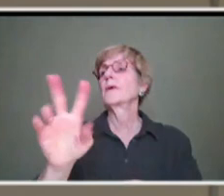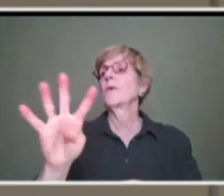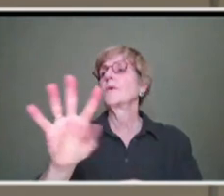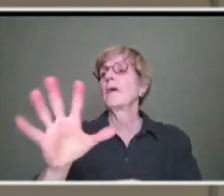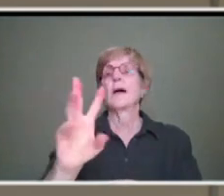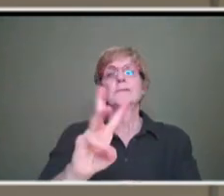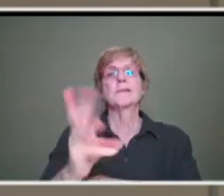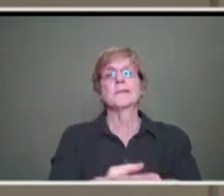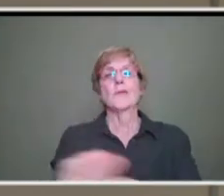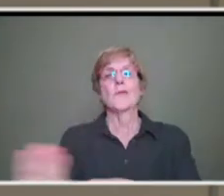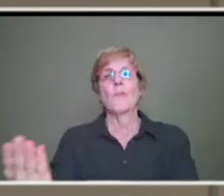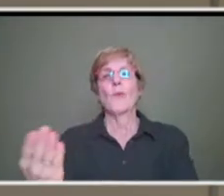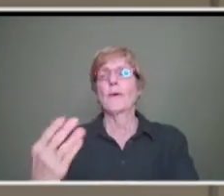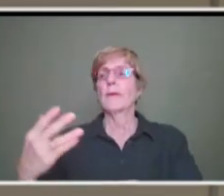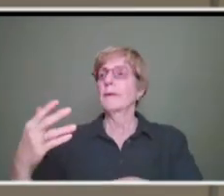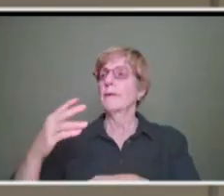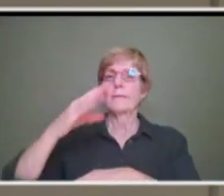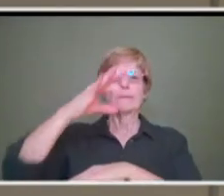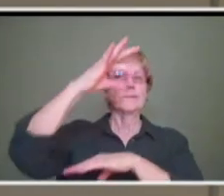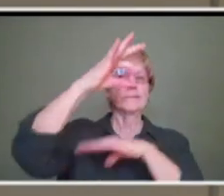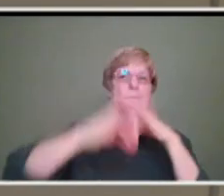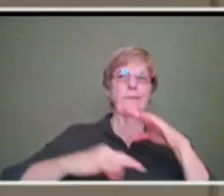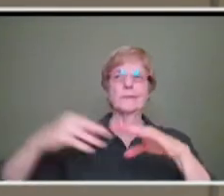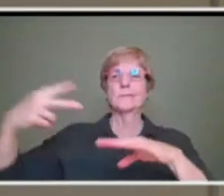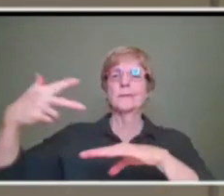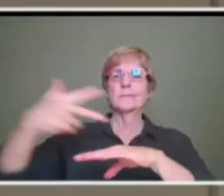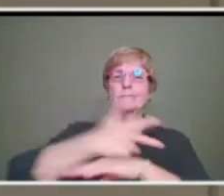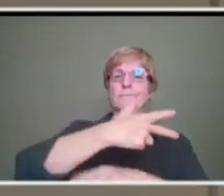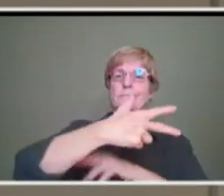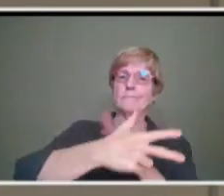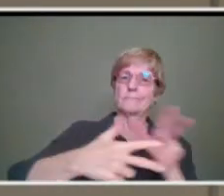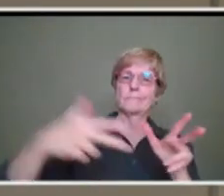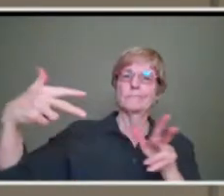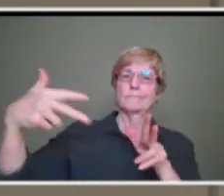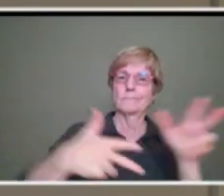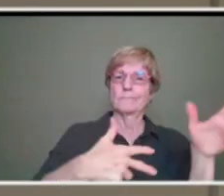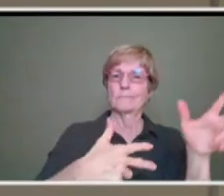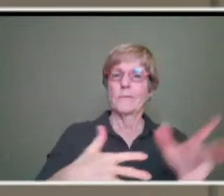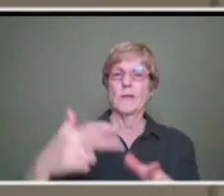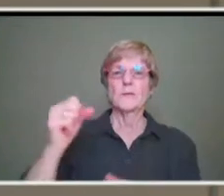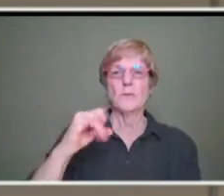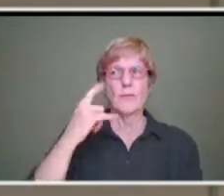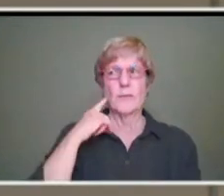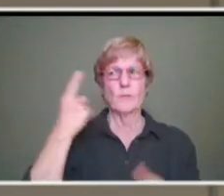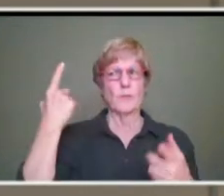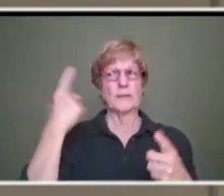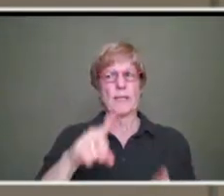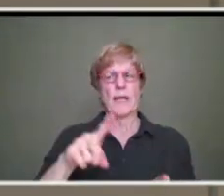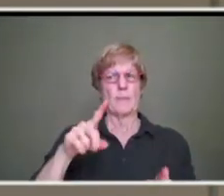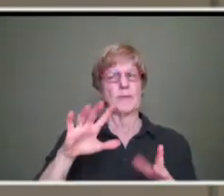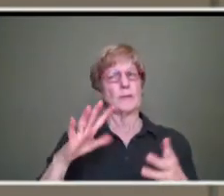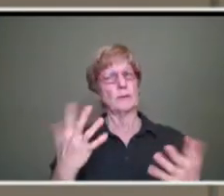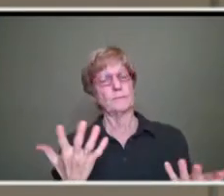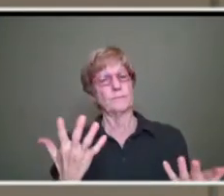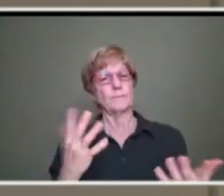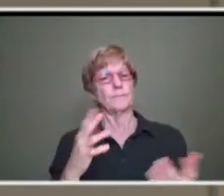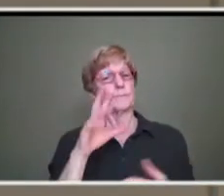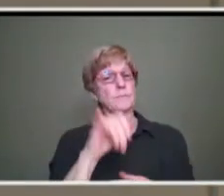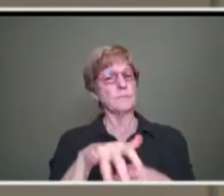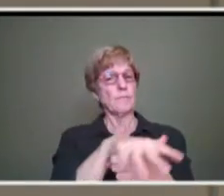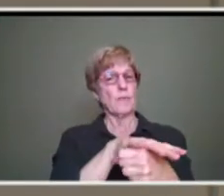coming in late depending on what's happening in communities I want to want to have a better understanding that this location